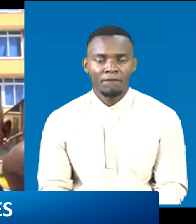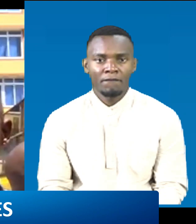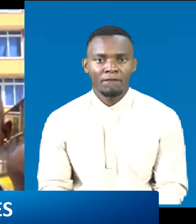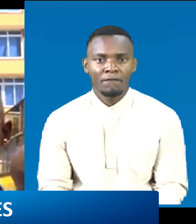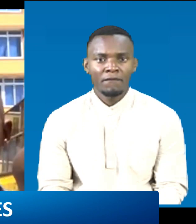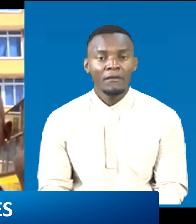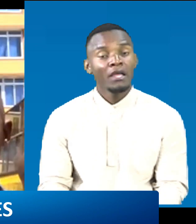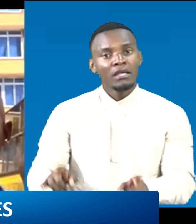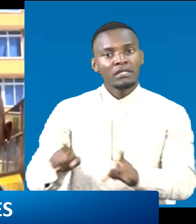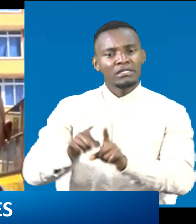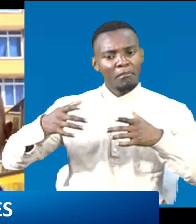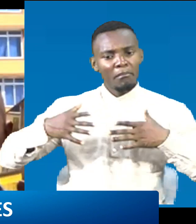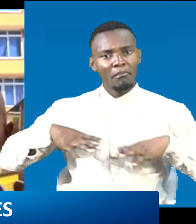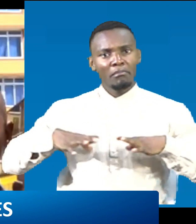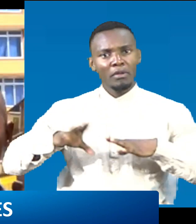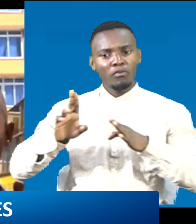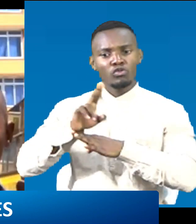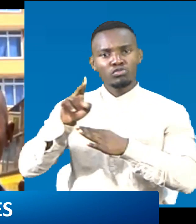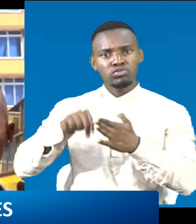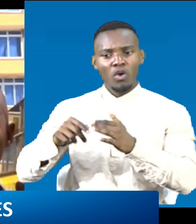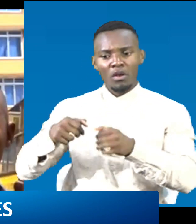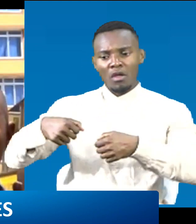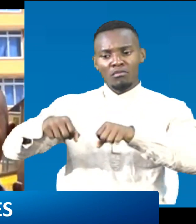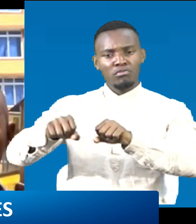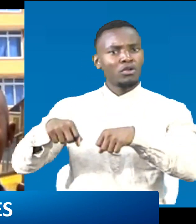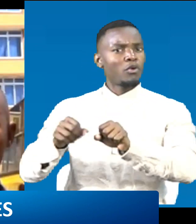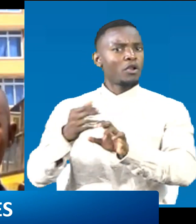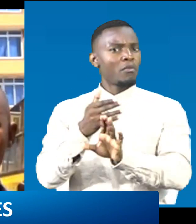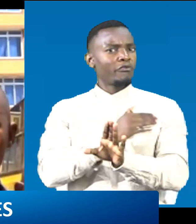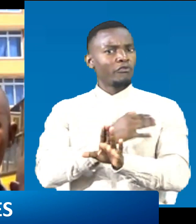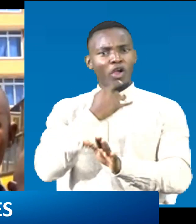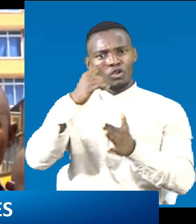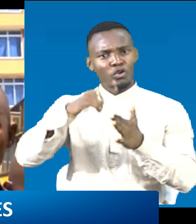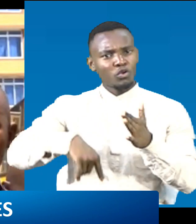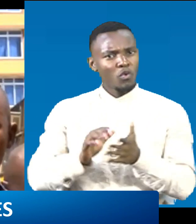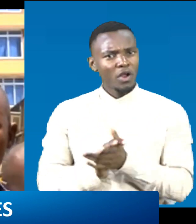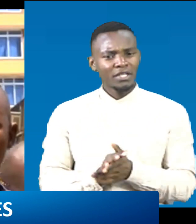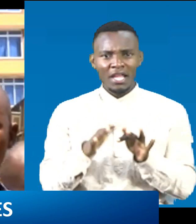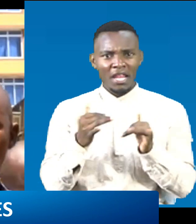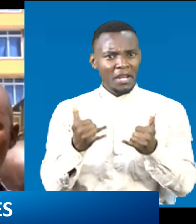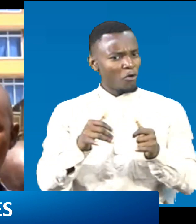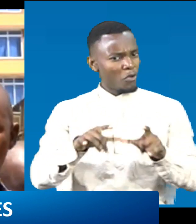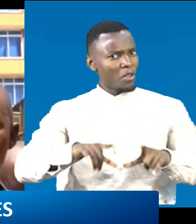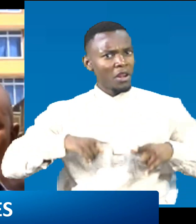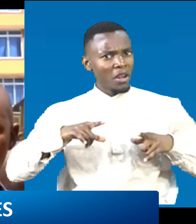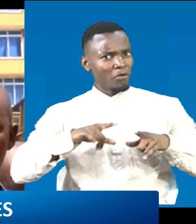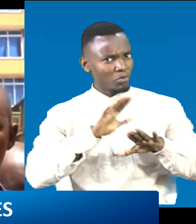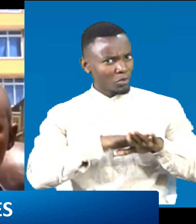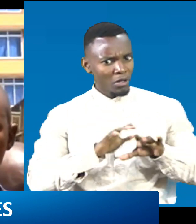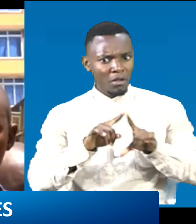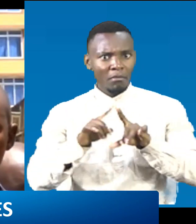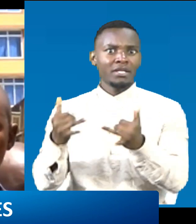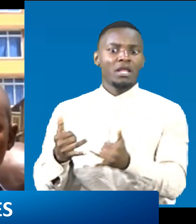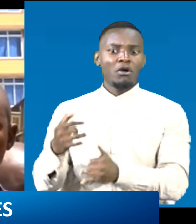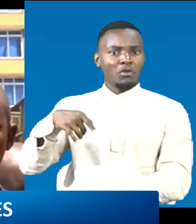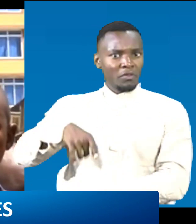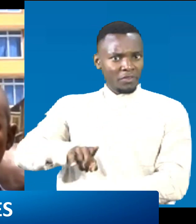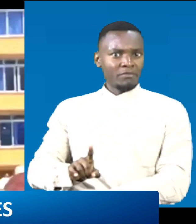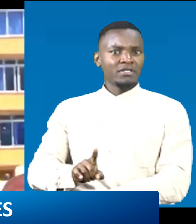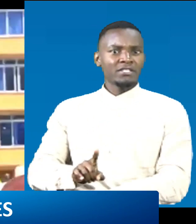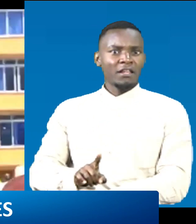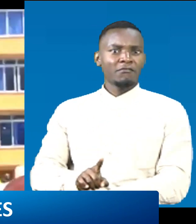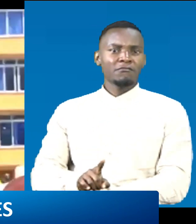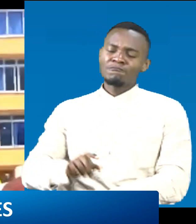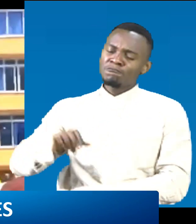wa bodaboda wale wenye walikuwa wanaambiwa ya kwamba maisha inaenda kukaa mzuri. Naona sasa ndio wamefinywa